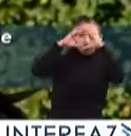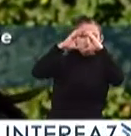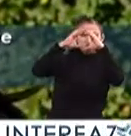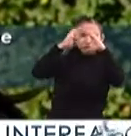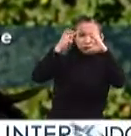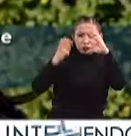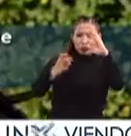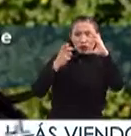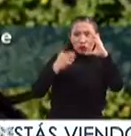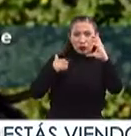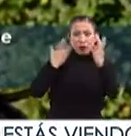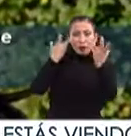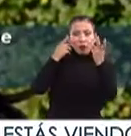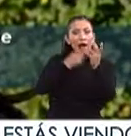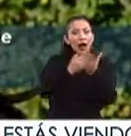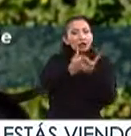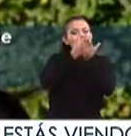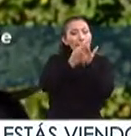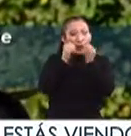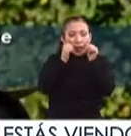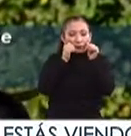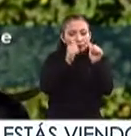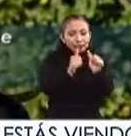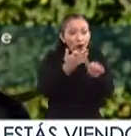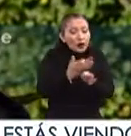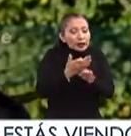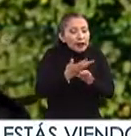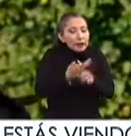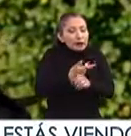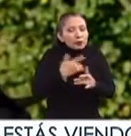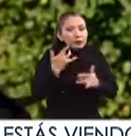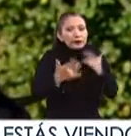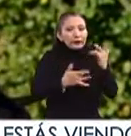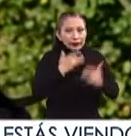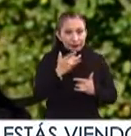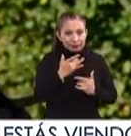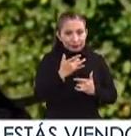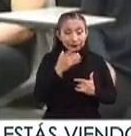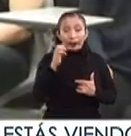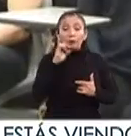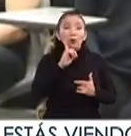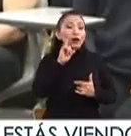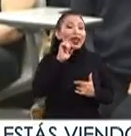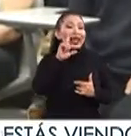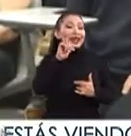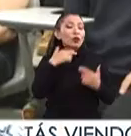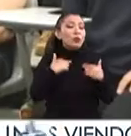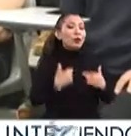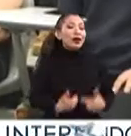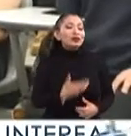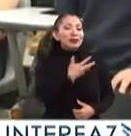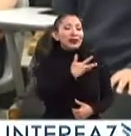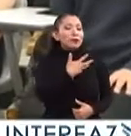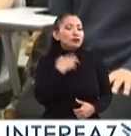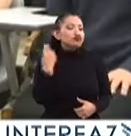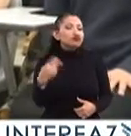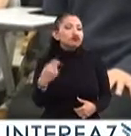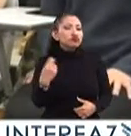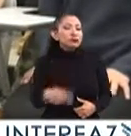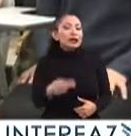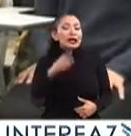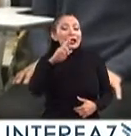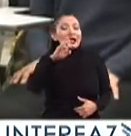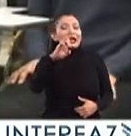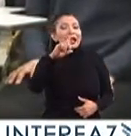our brains are not necessarily built to focus on the present moment. De acuerdo con Ellie, los humanos tenemos algo llamado